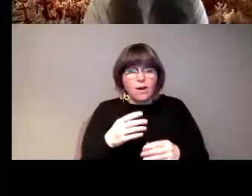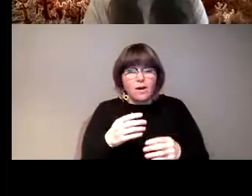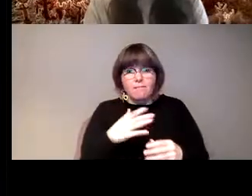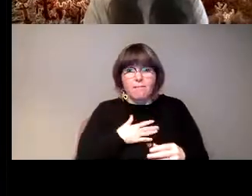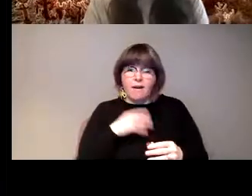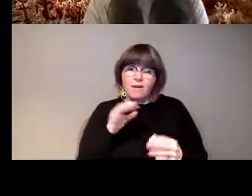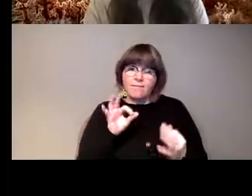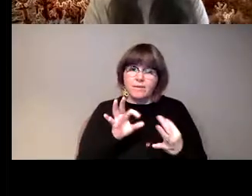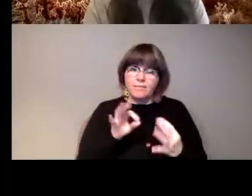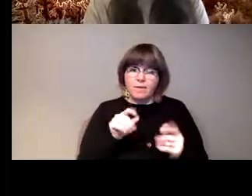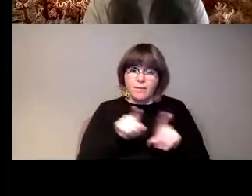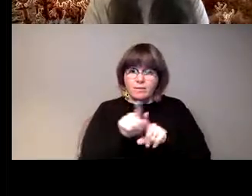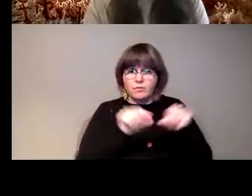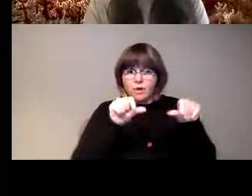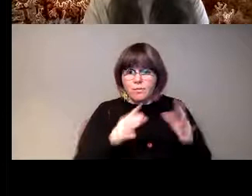astronomer,